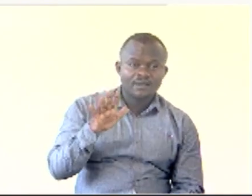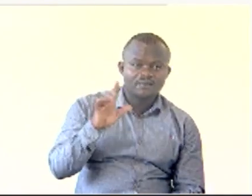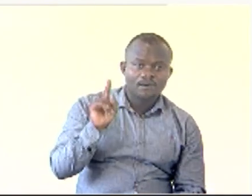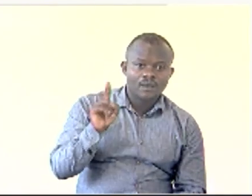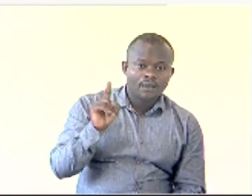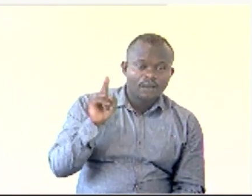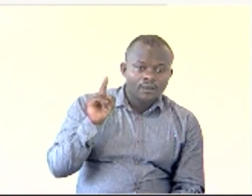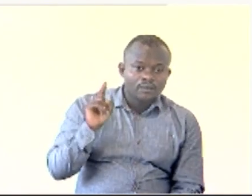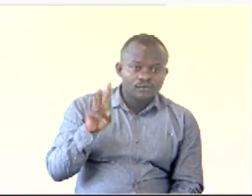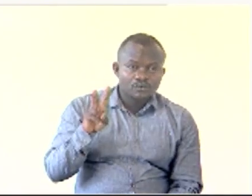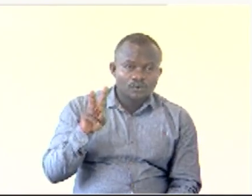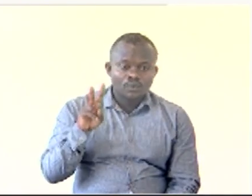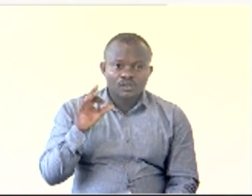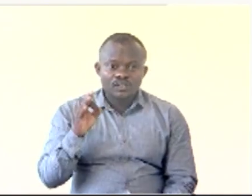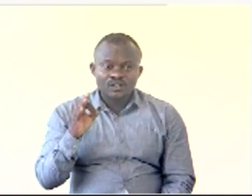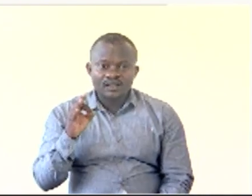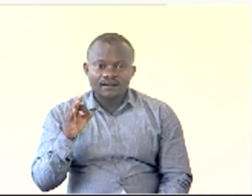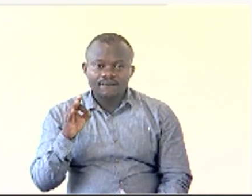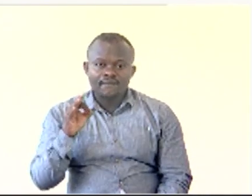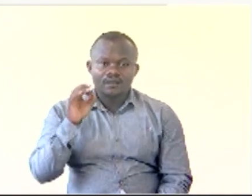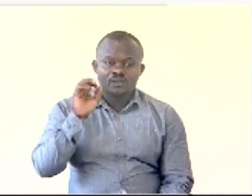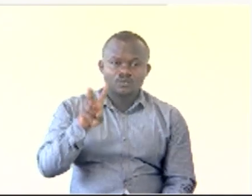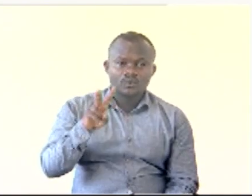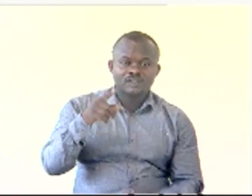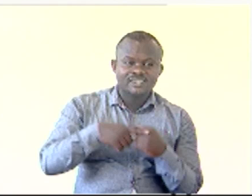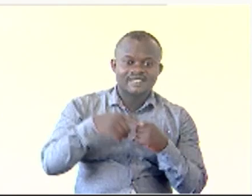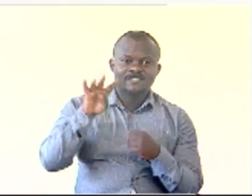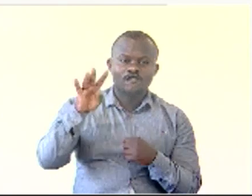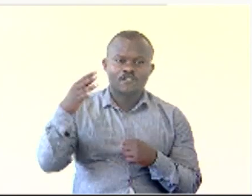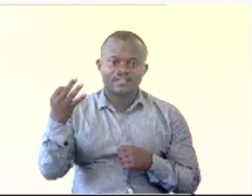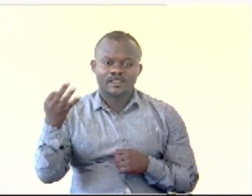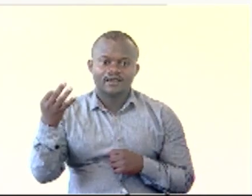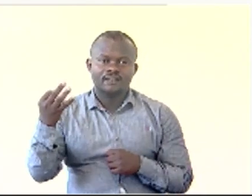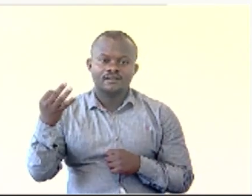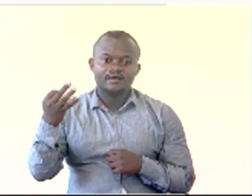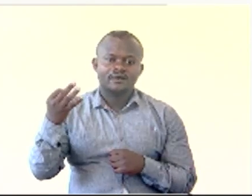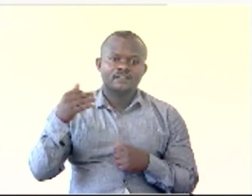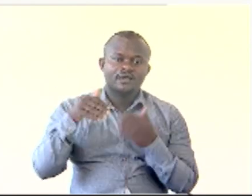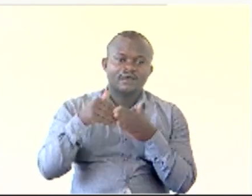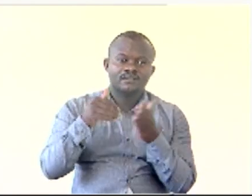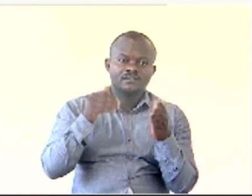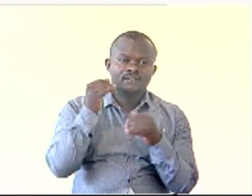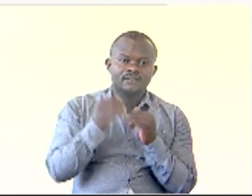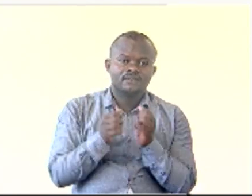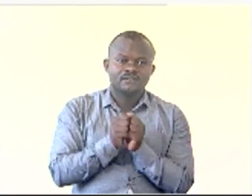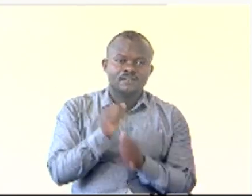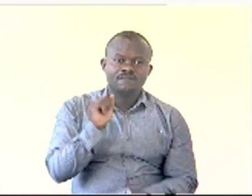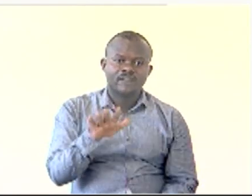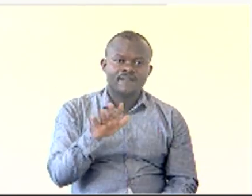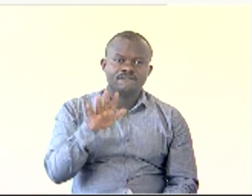1, 2, 3, 2, 6, 4, and 3. We have then D,